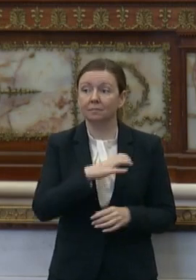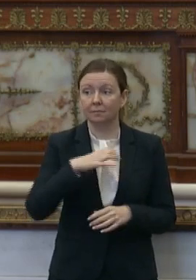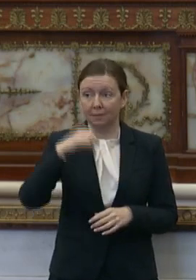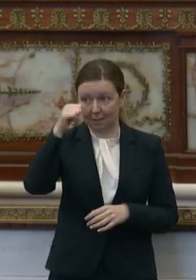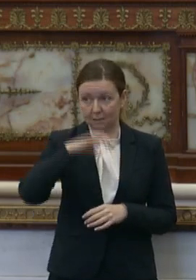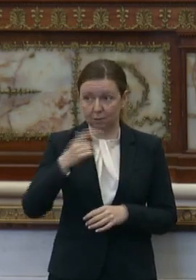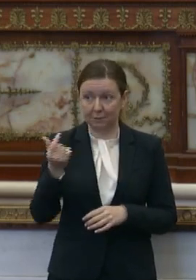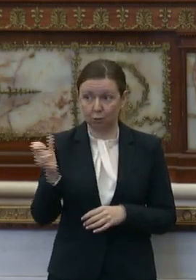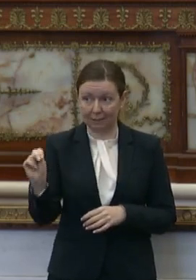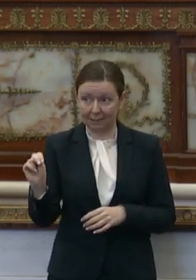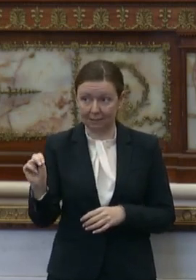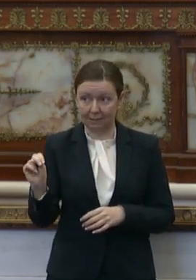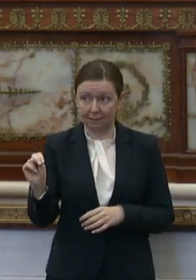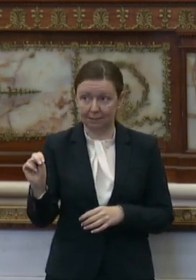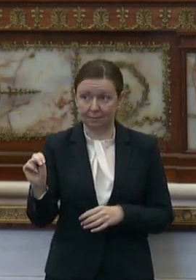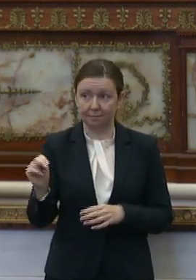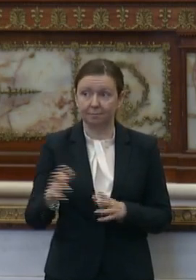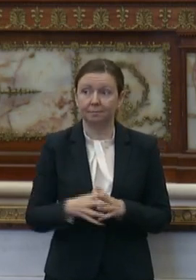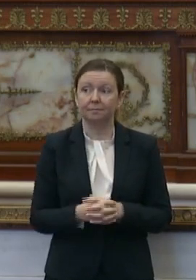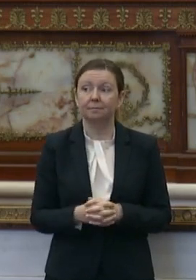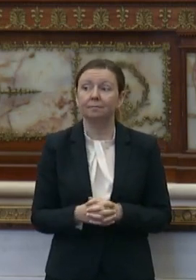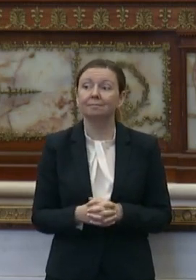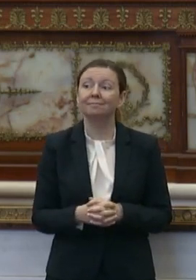Councilman Green?